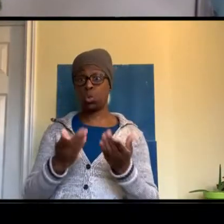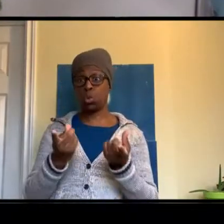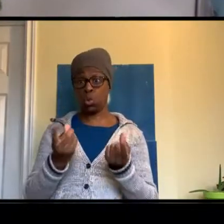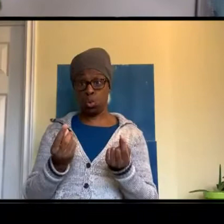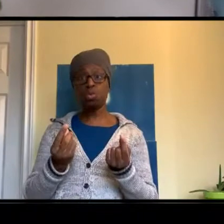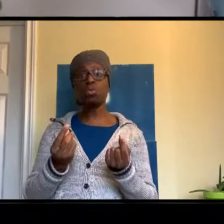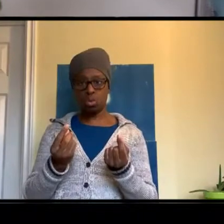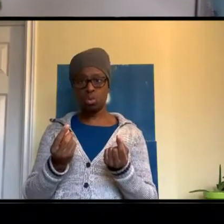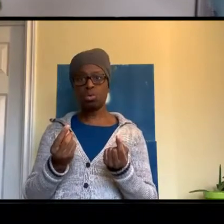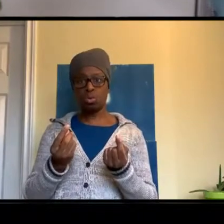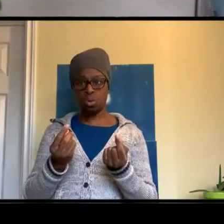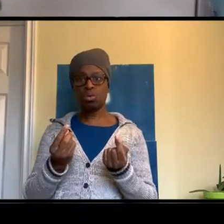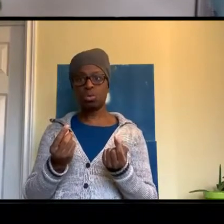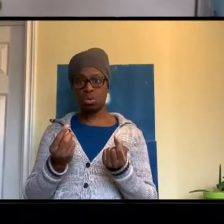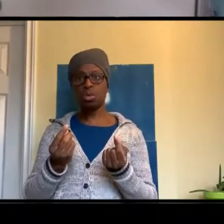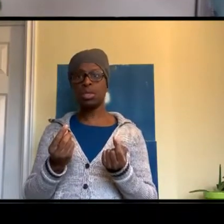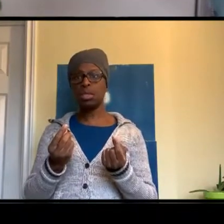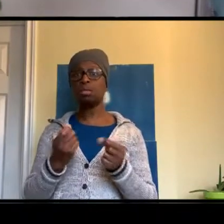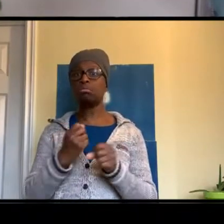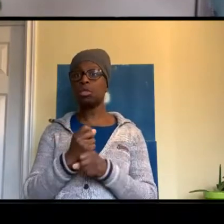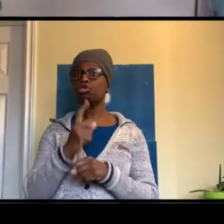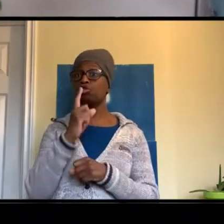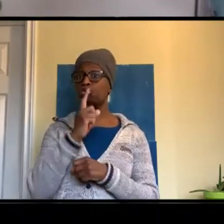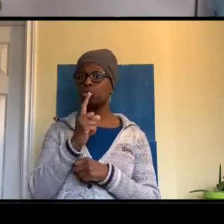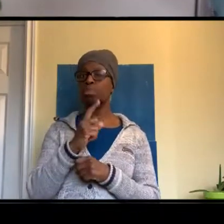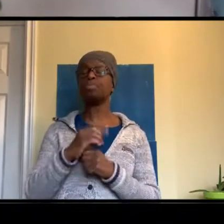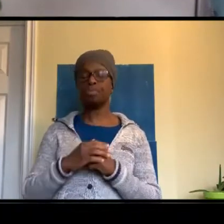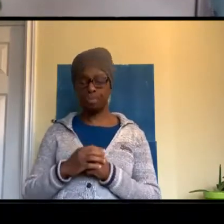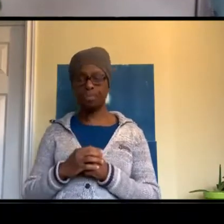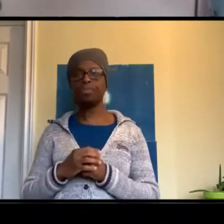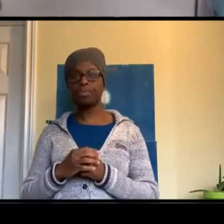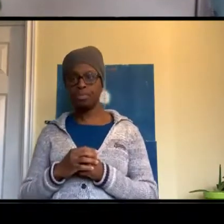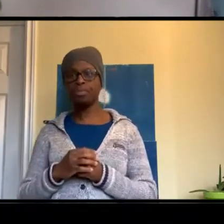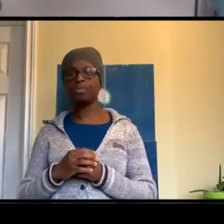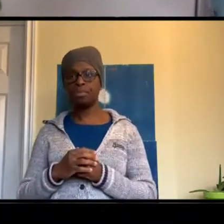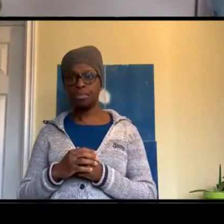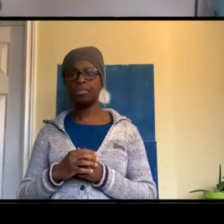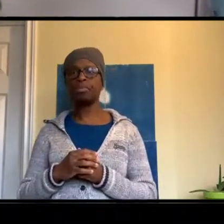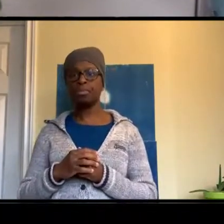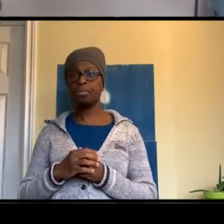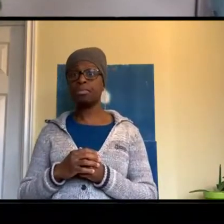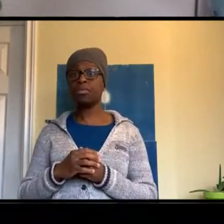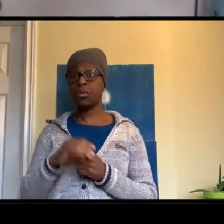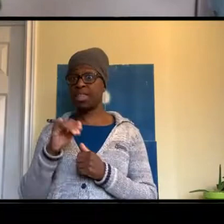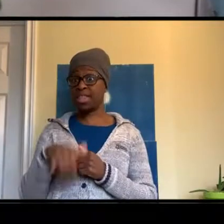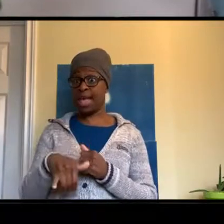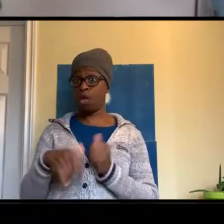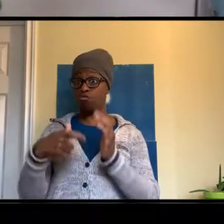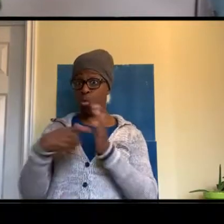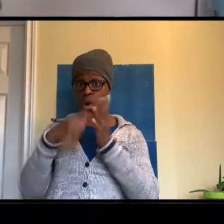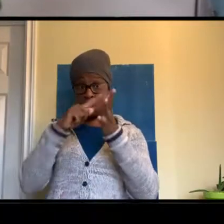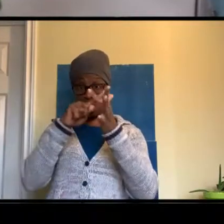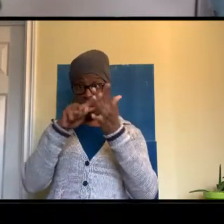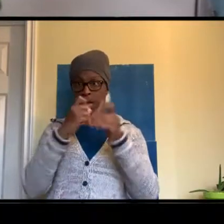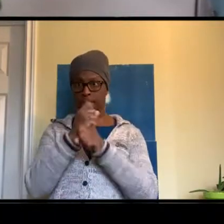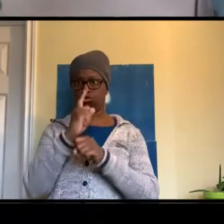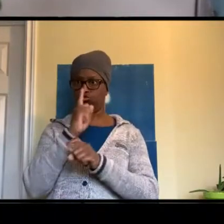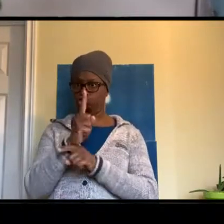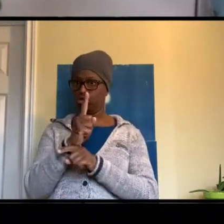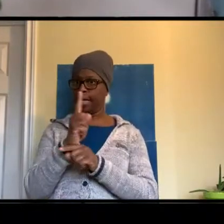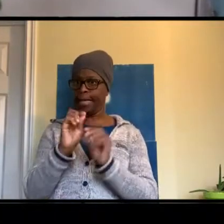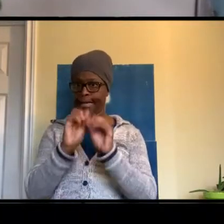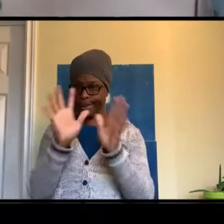address the criteria directly and use the exact words. Make them headings. Bold them. There's no shame.